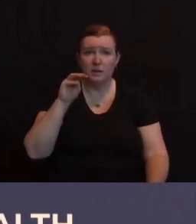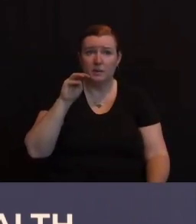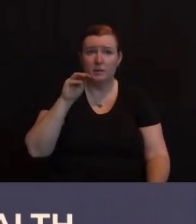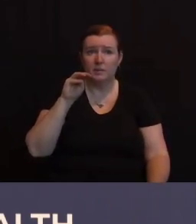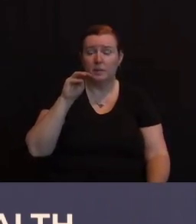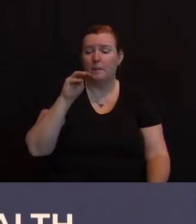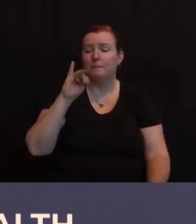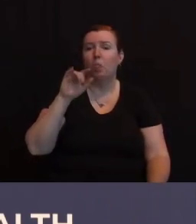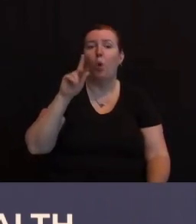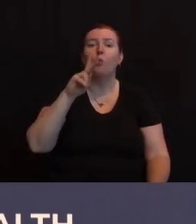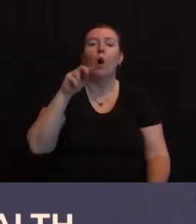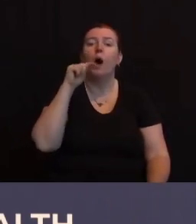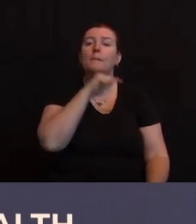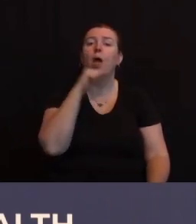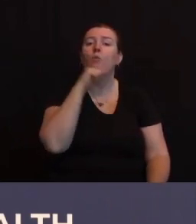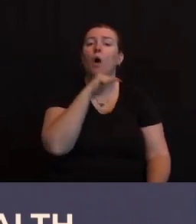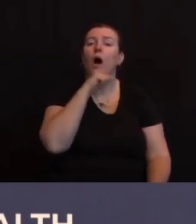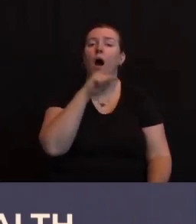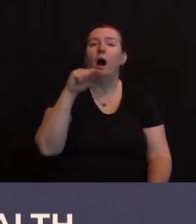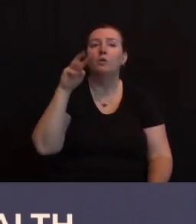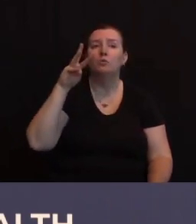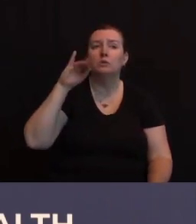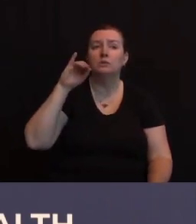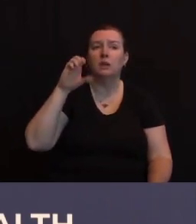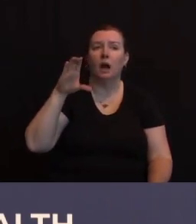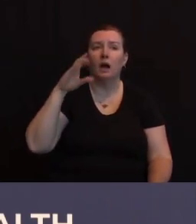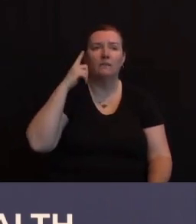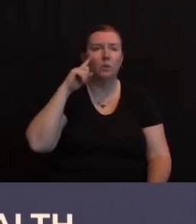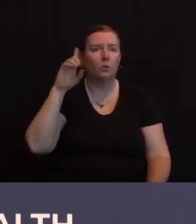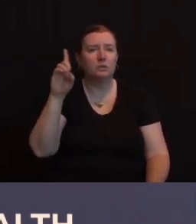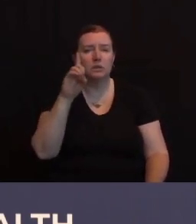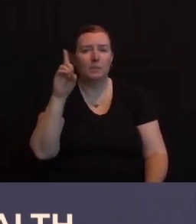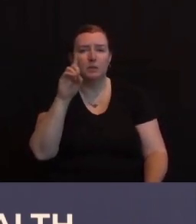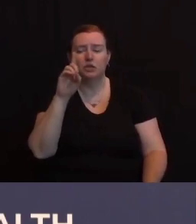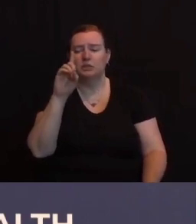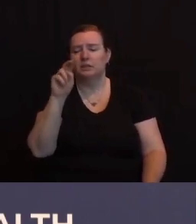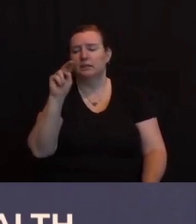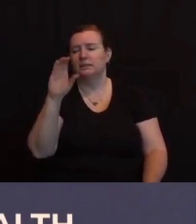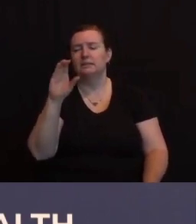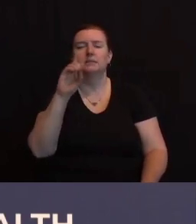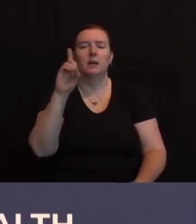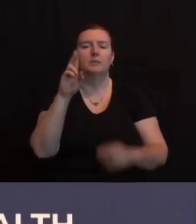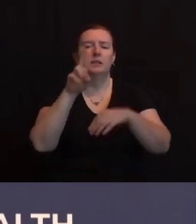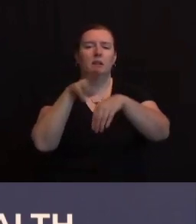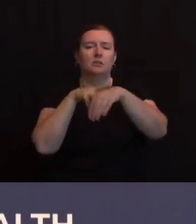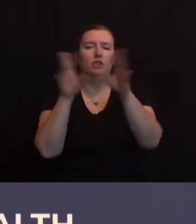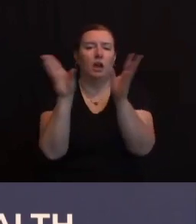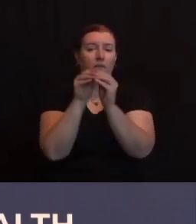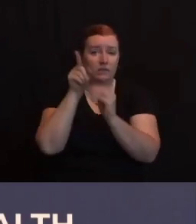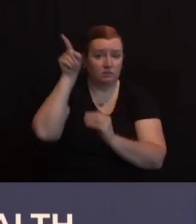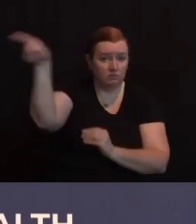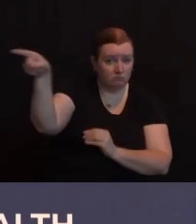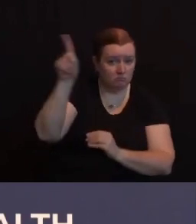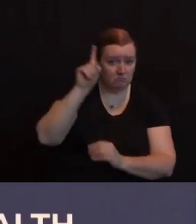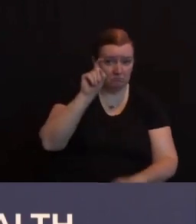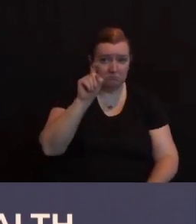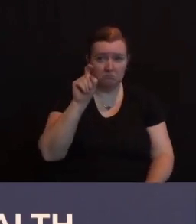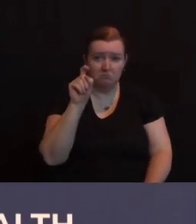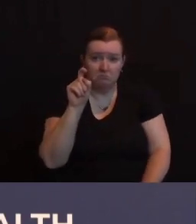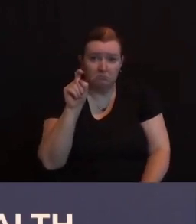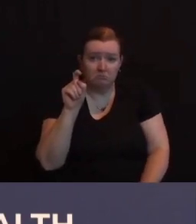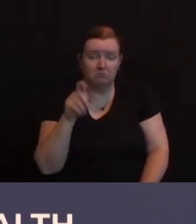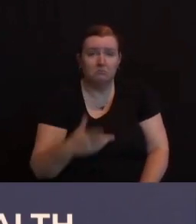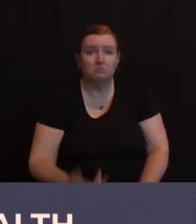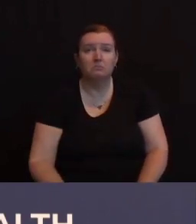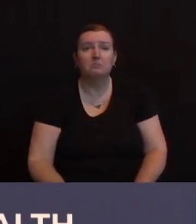As it relates to the first three questions, I think you and David should consider applying for a position at the Secretary of State's office, because